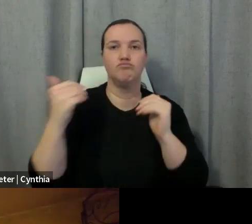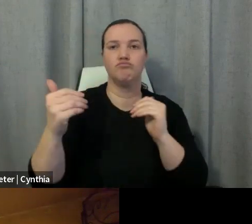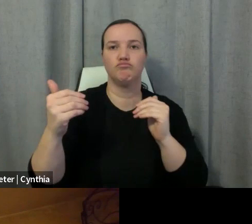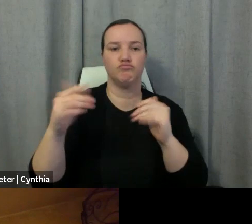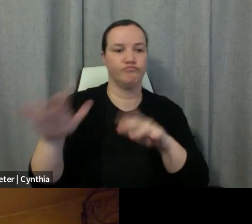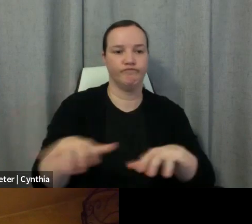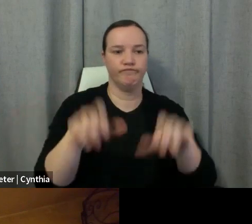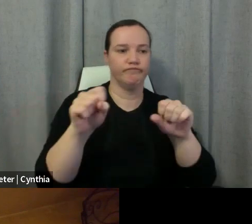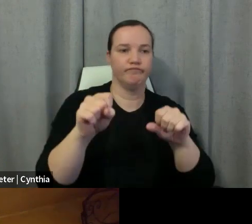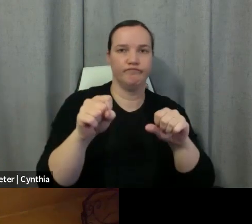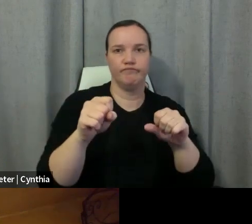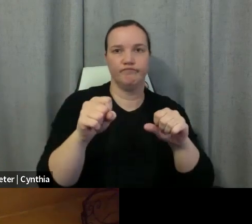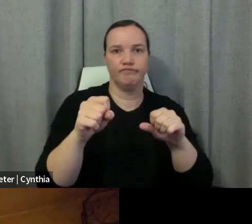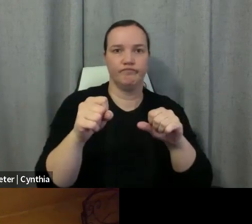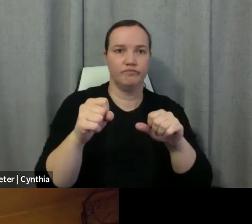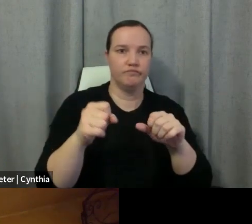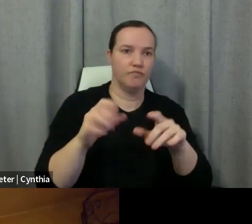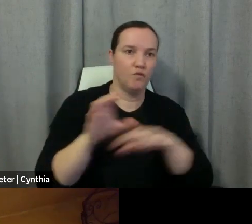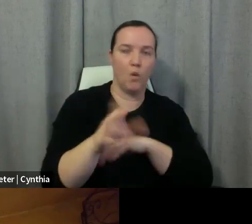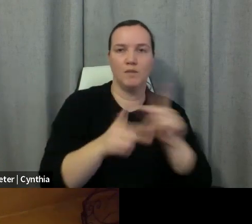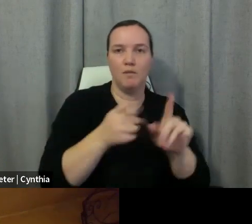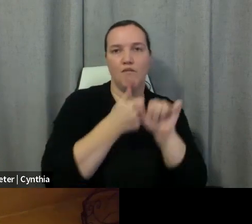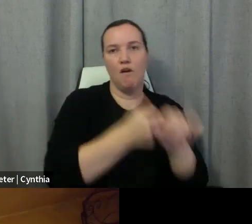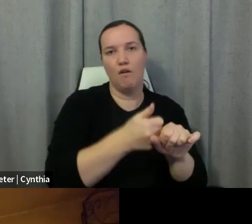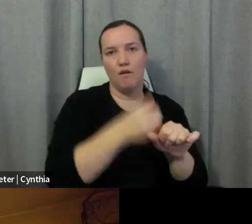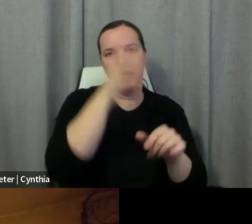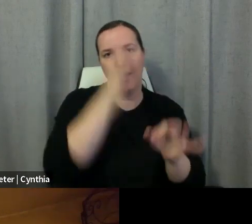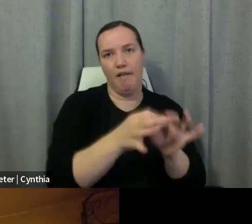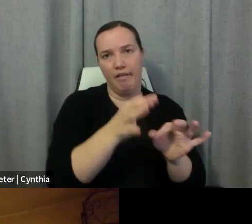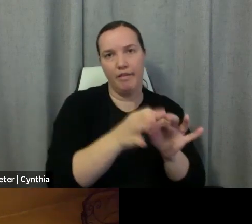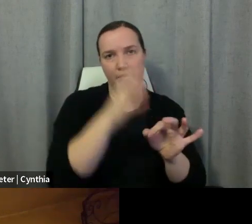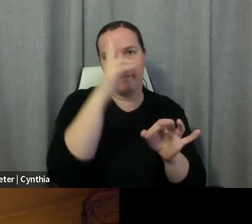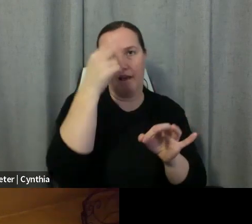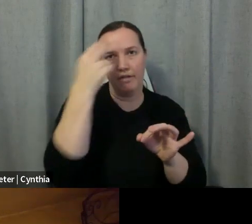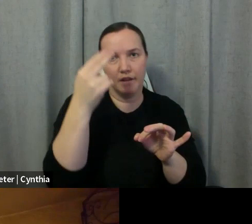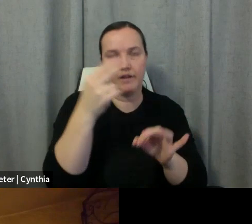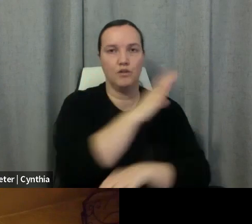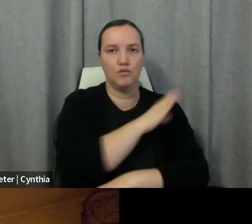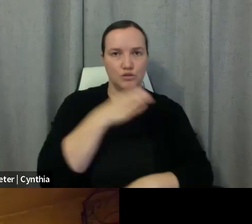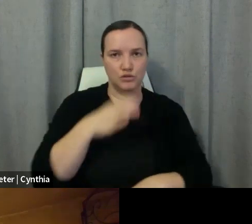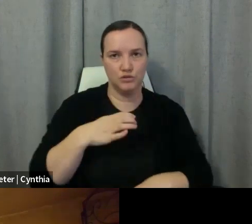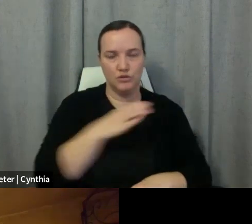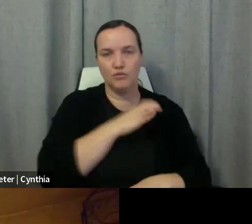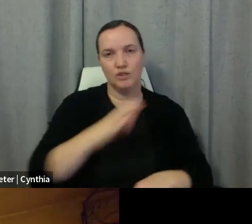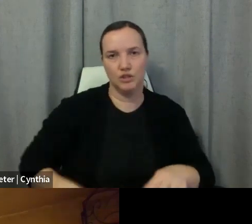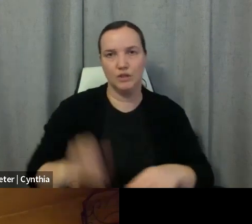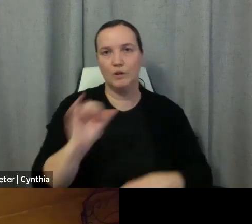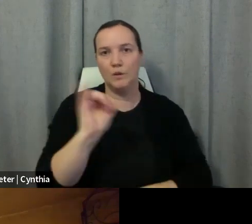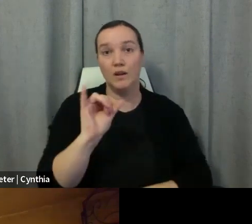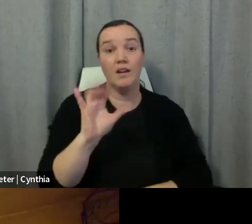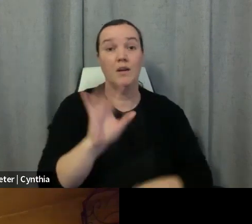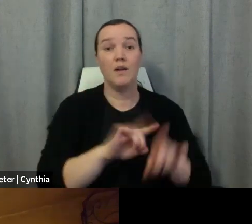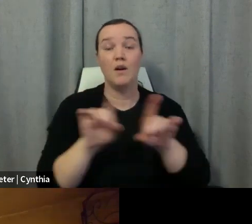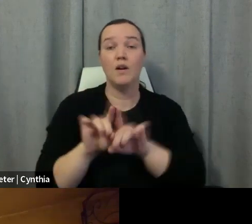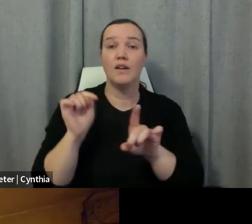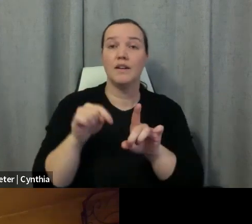into follow the faith, the Catholic faith particularly, but also just any kind of Christian faith. And along with that as well was an edict